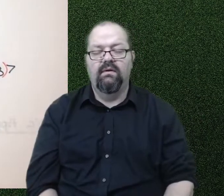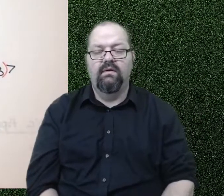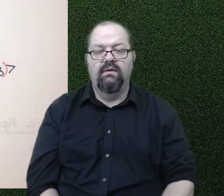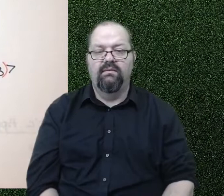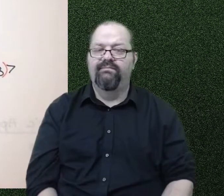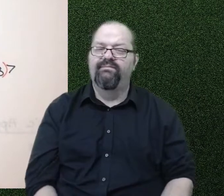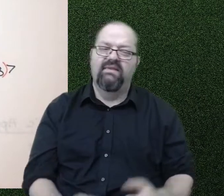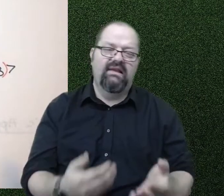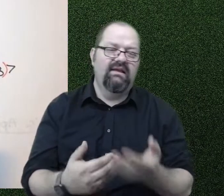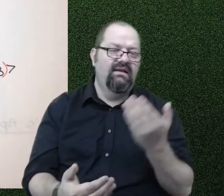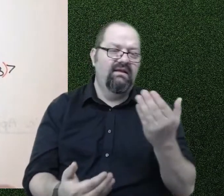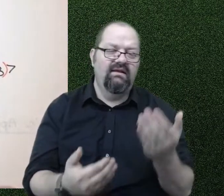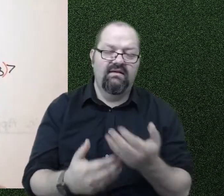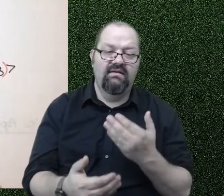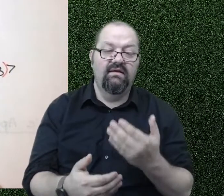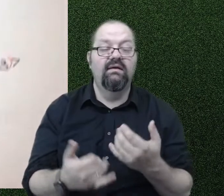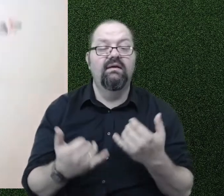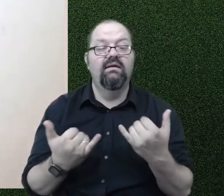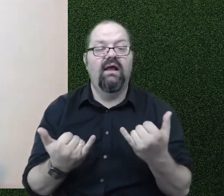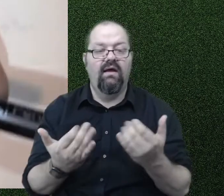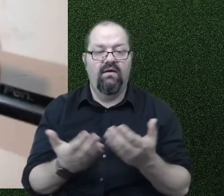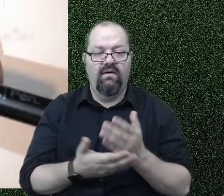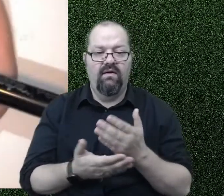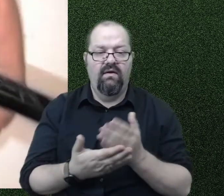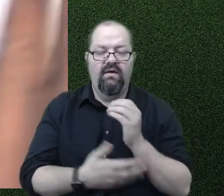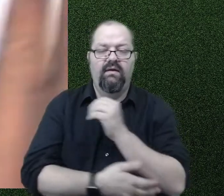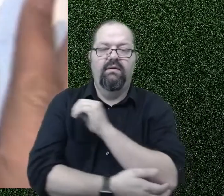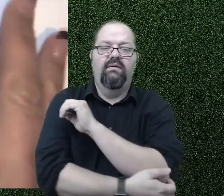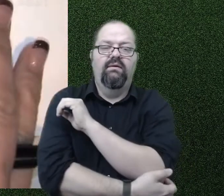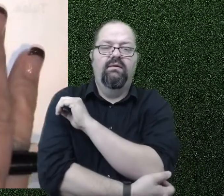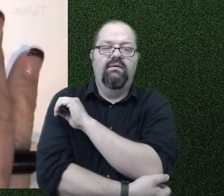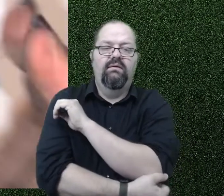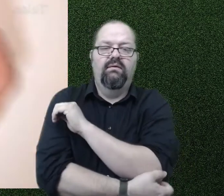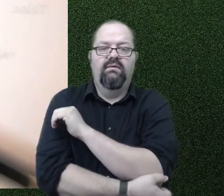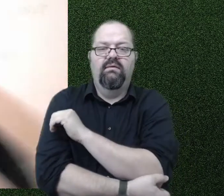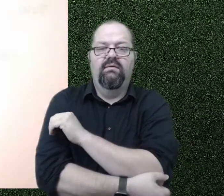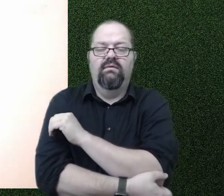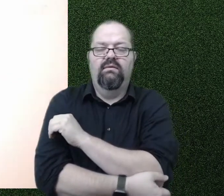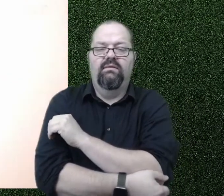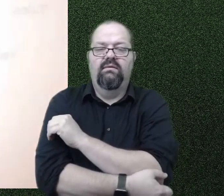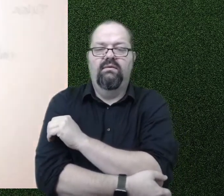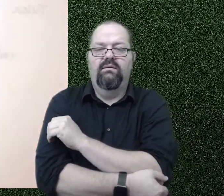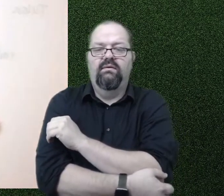Super easy. All right. That's adding algebraically.